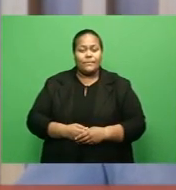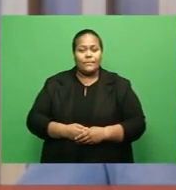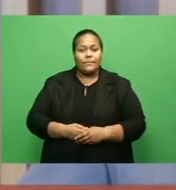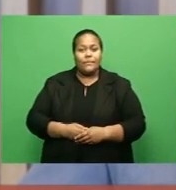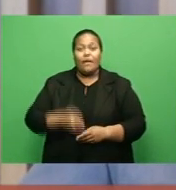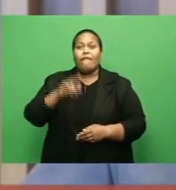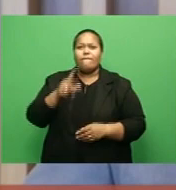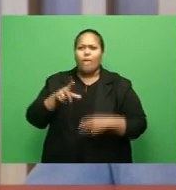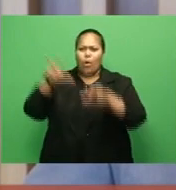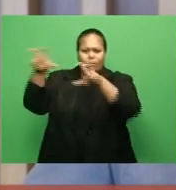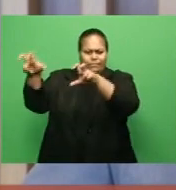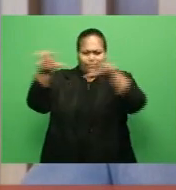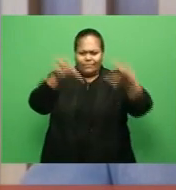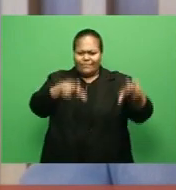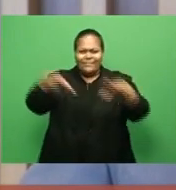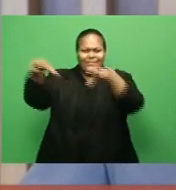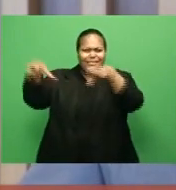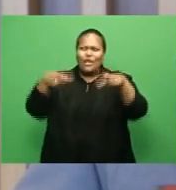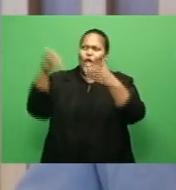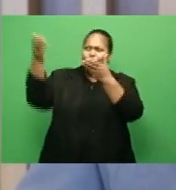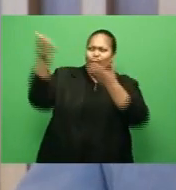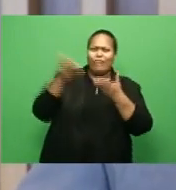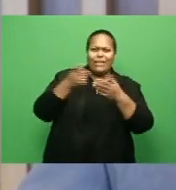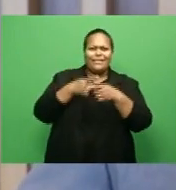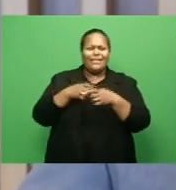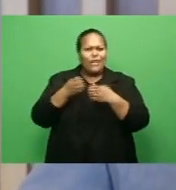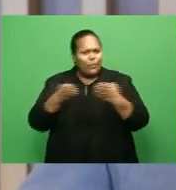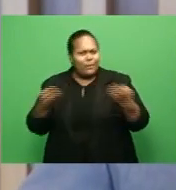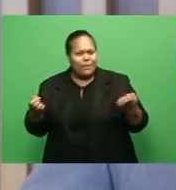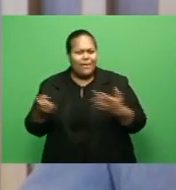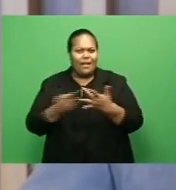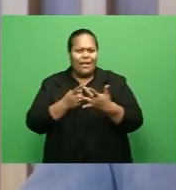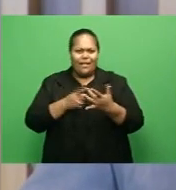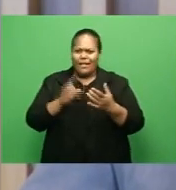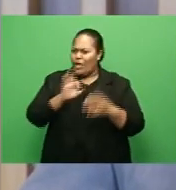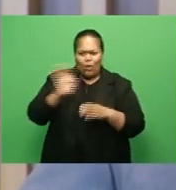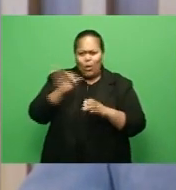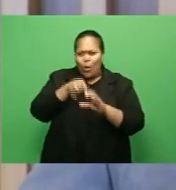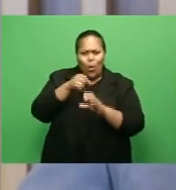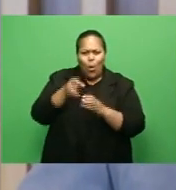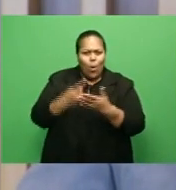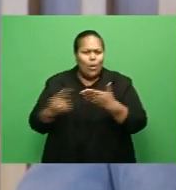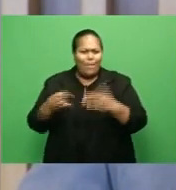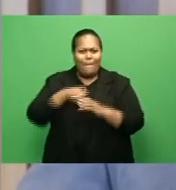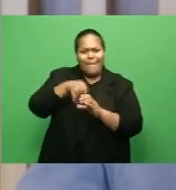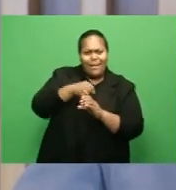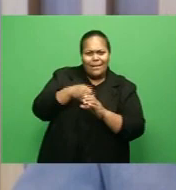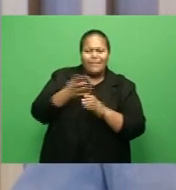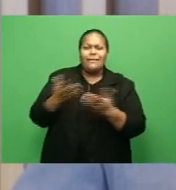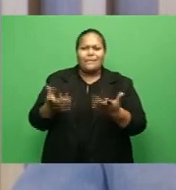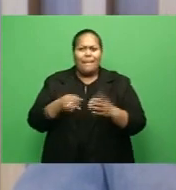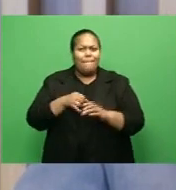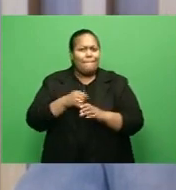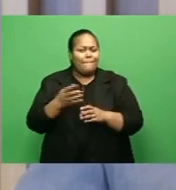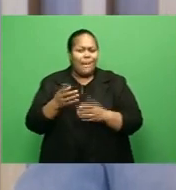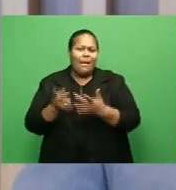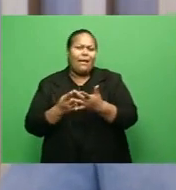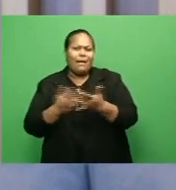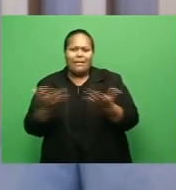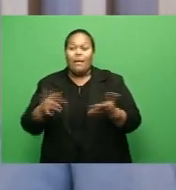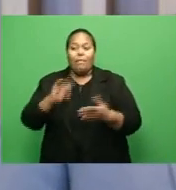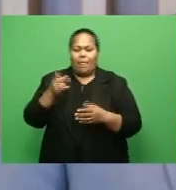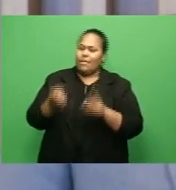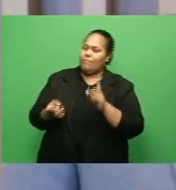freight and other issues around, not only in terms of medical consumables and medicines, but also other things. So it's important for us to do just